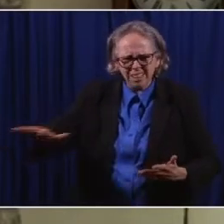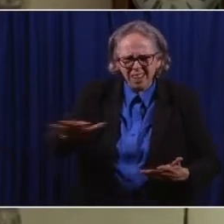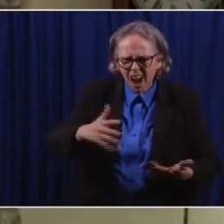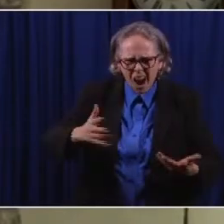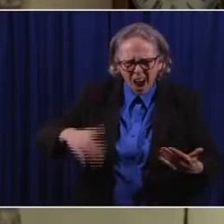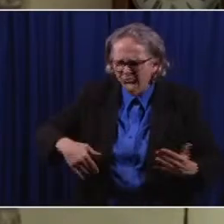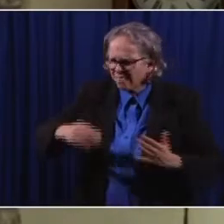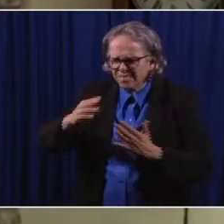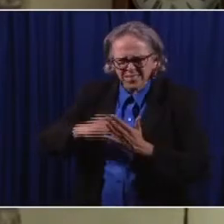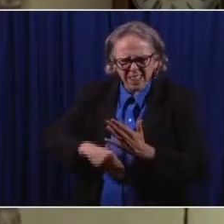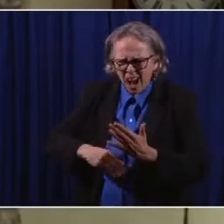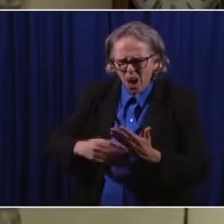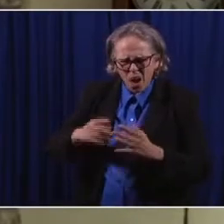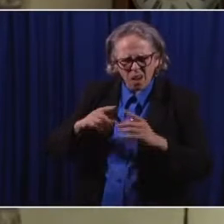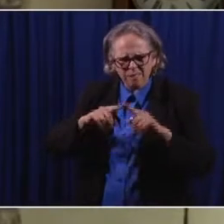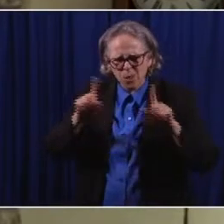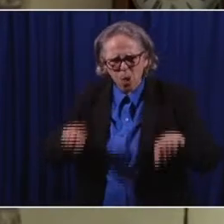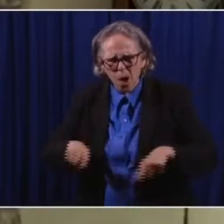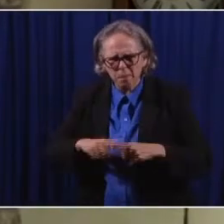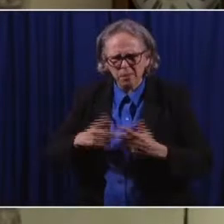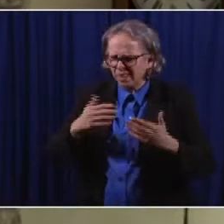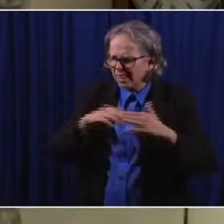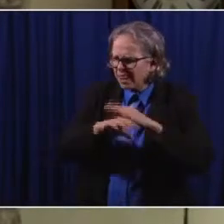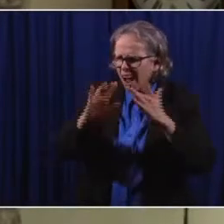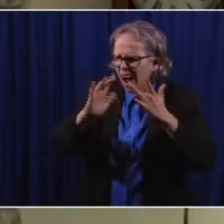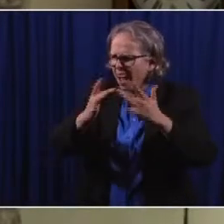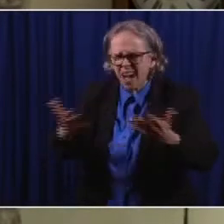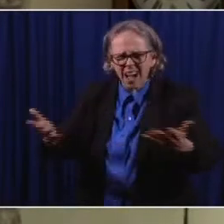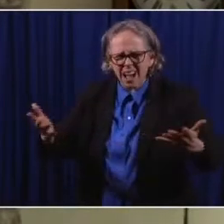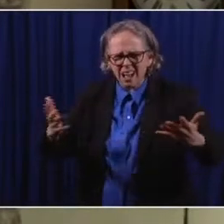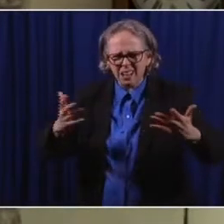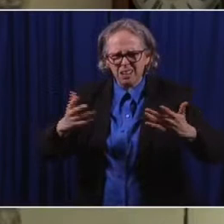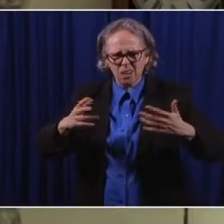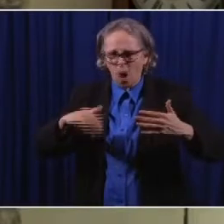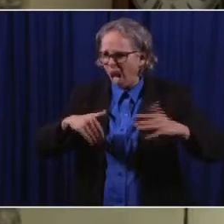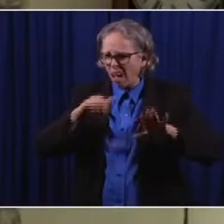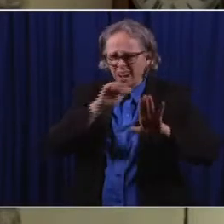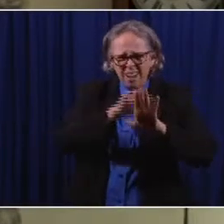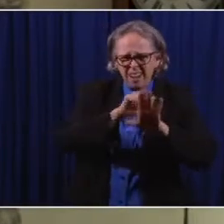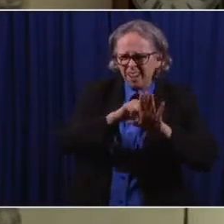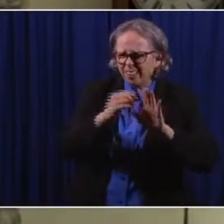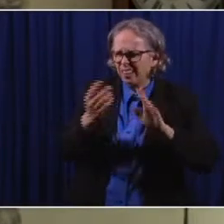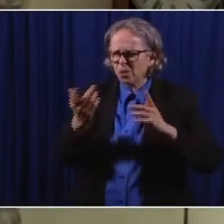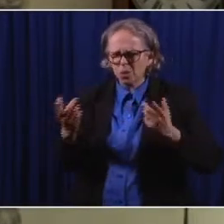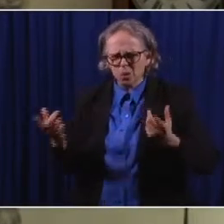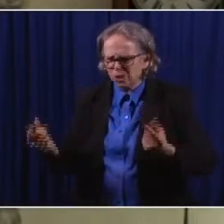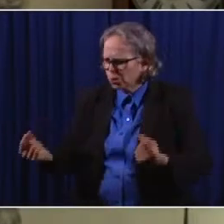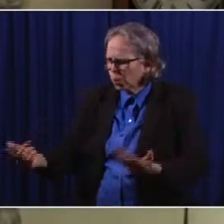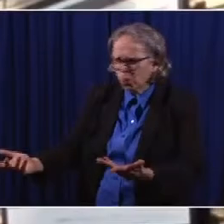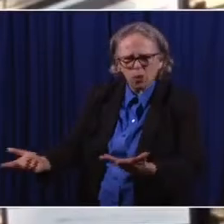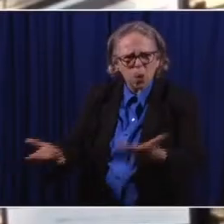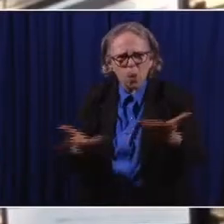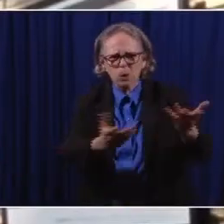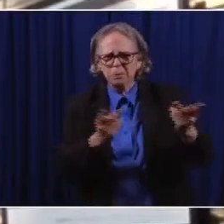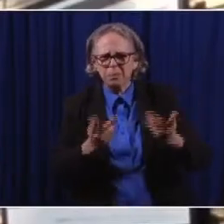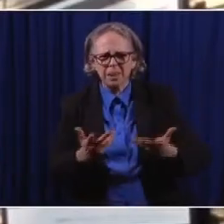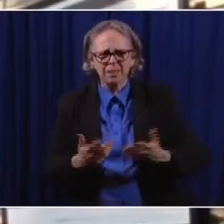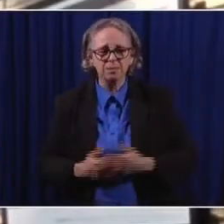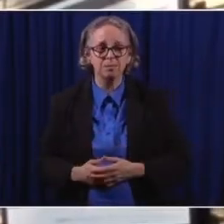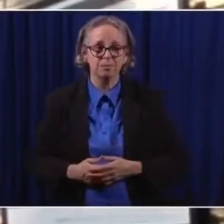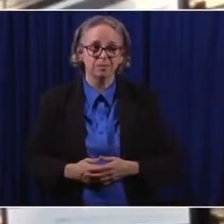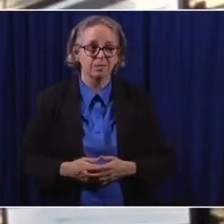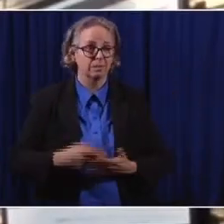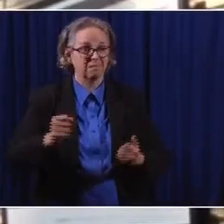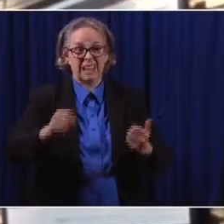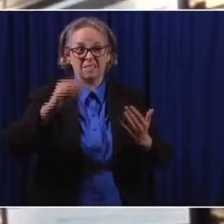form, if you've not gone online, if no one's knocked on your door, what do they need to do? Right. Well, right now you can actually complete your census today by